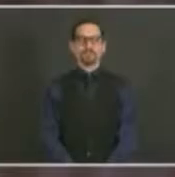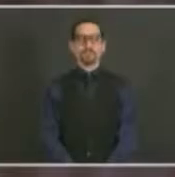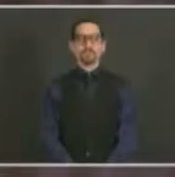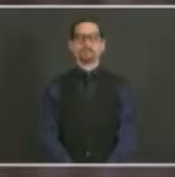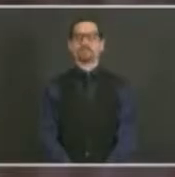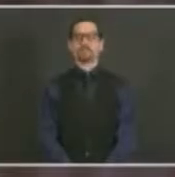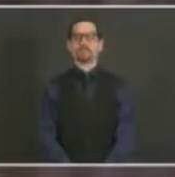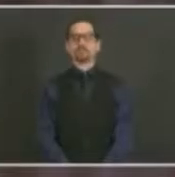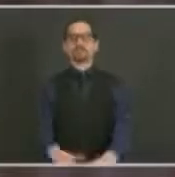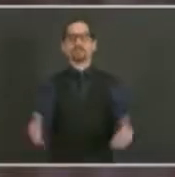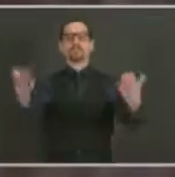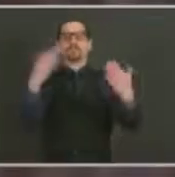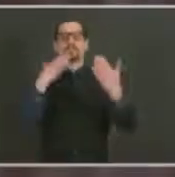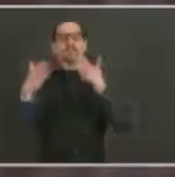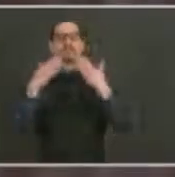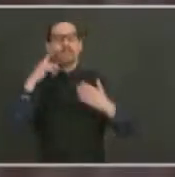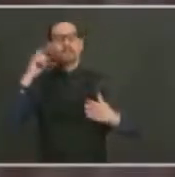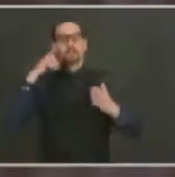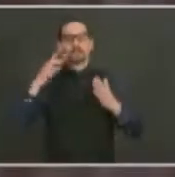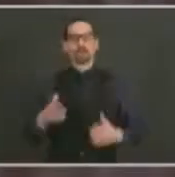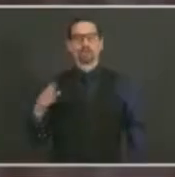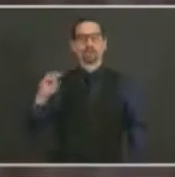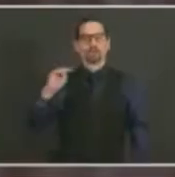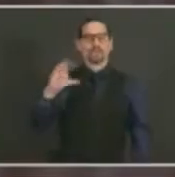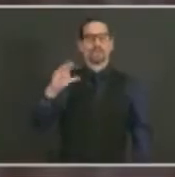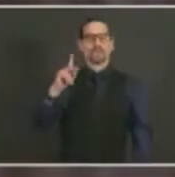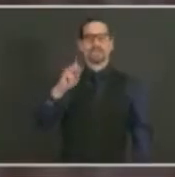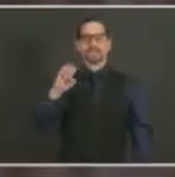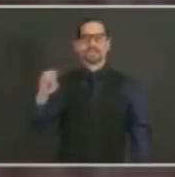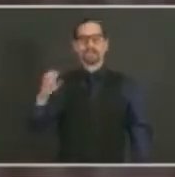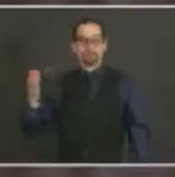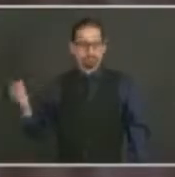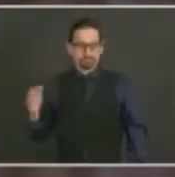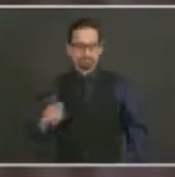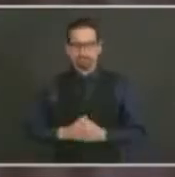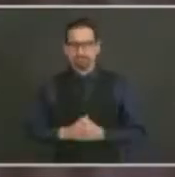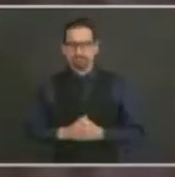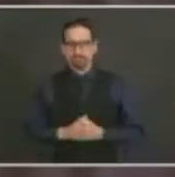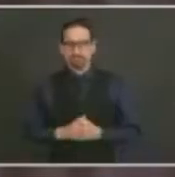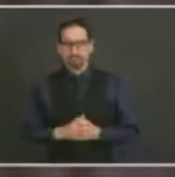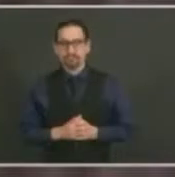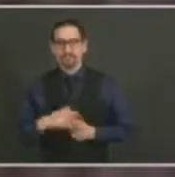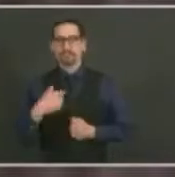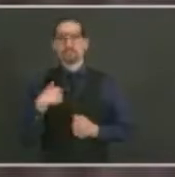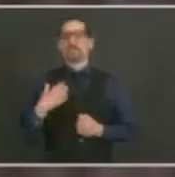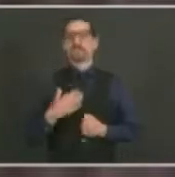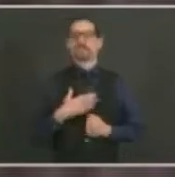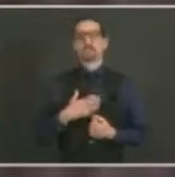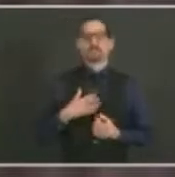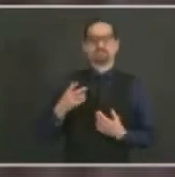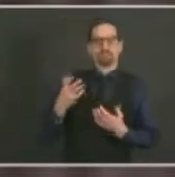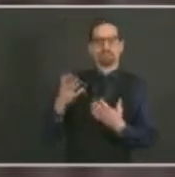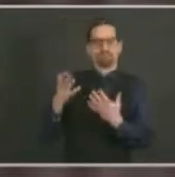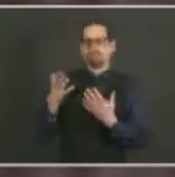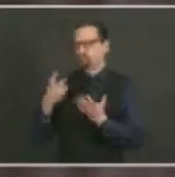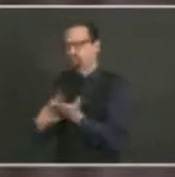Thank you, Governor McKee. Very much appreciate the opportunity to address this group. And Dr. Alexander Scott, thank you for your continuing leadership and